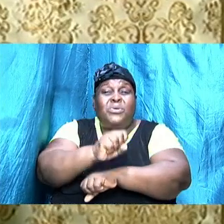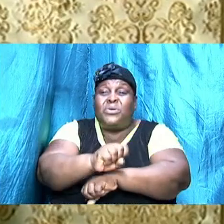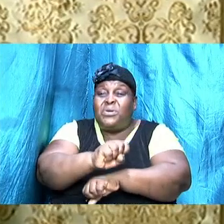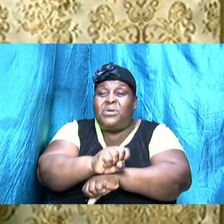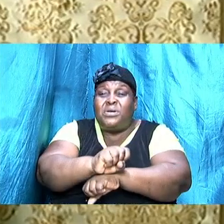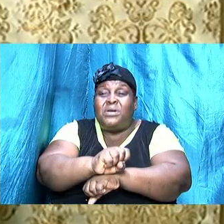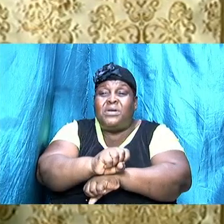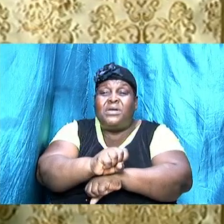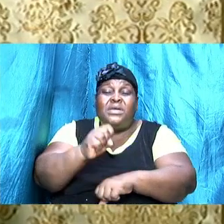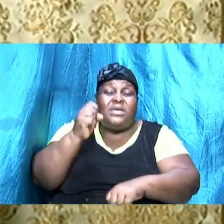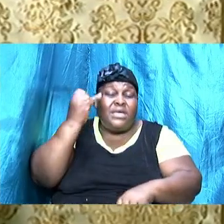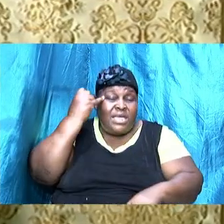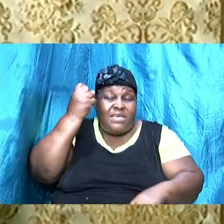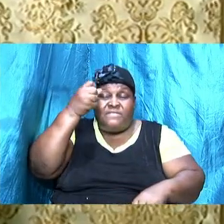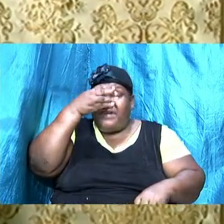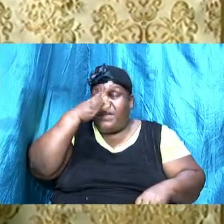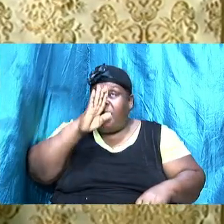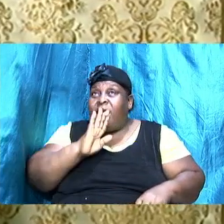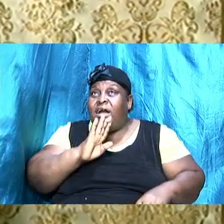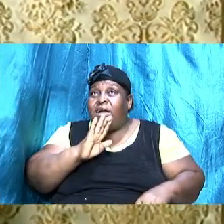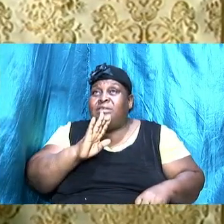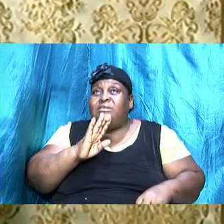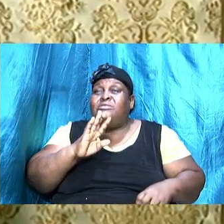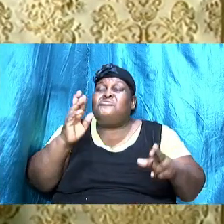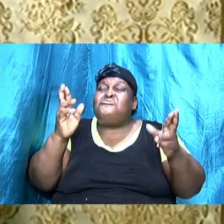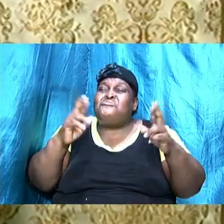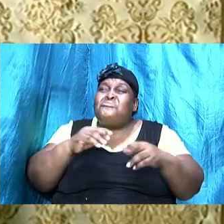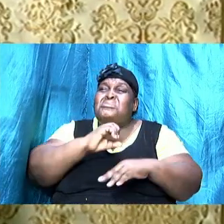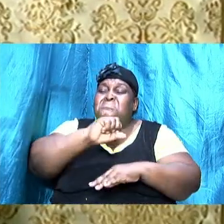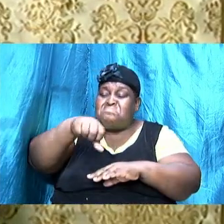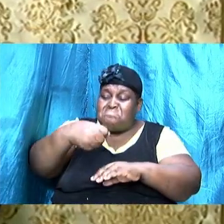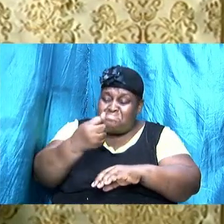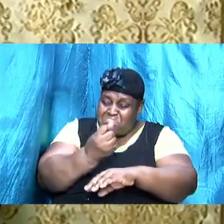God already has established a